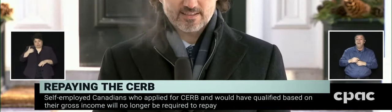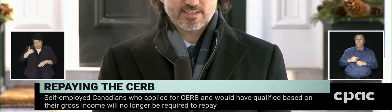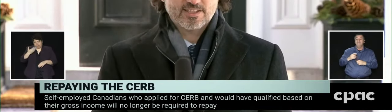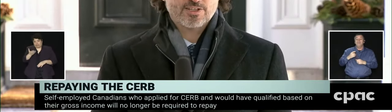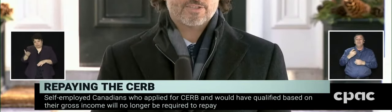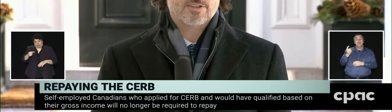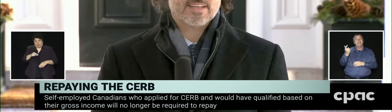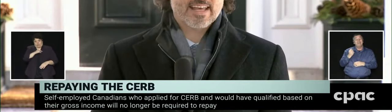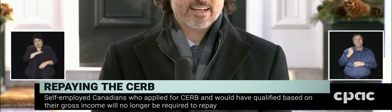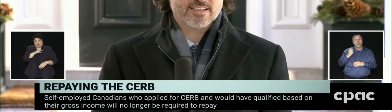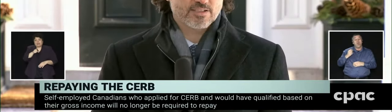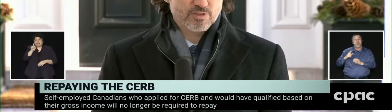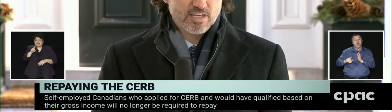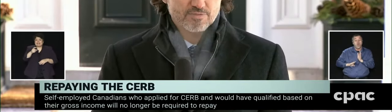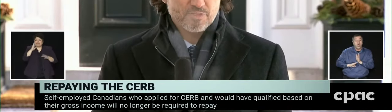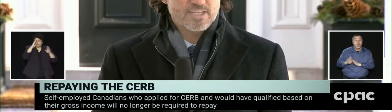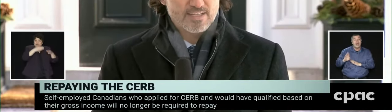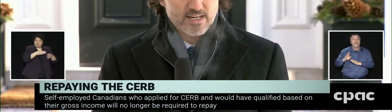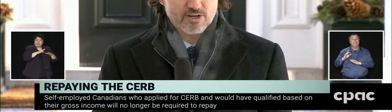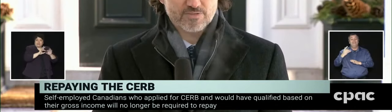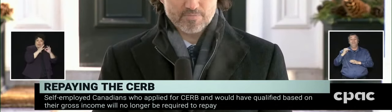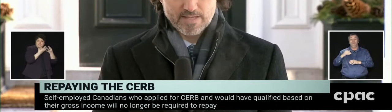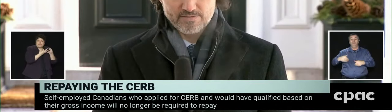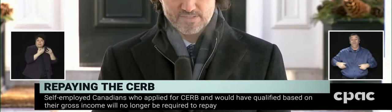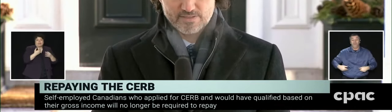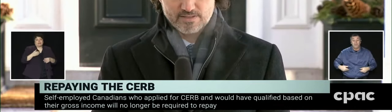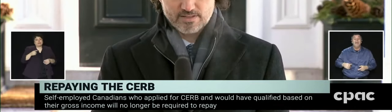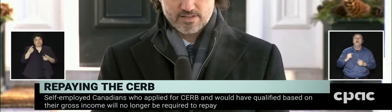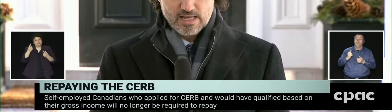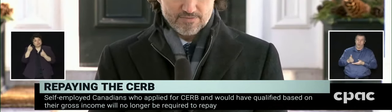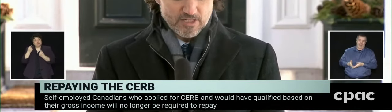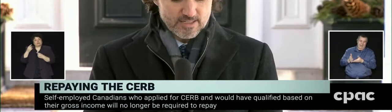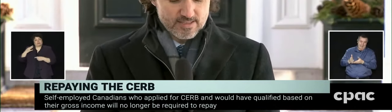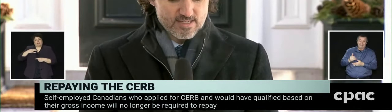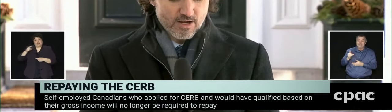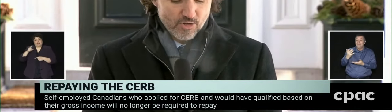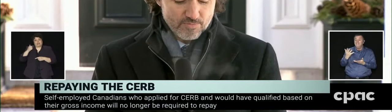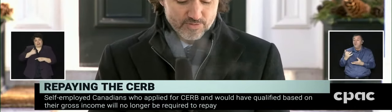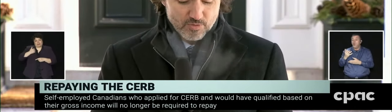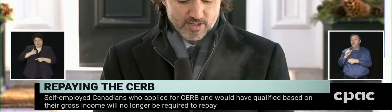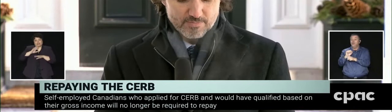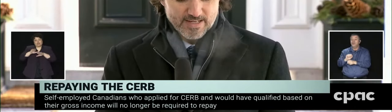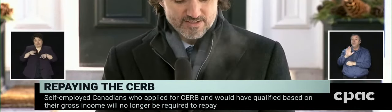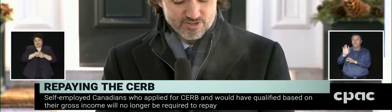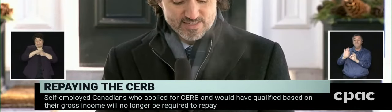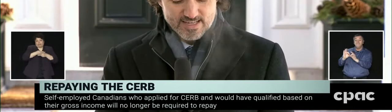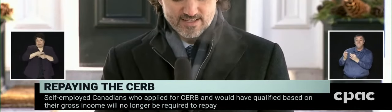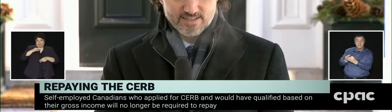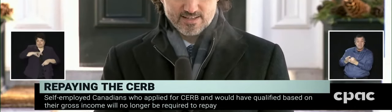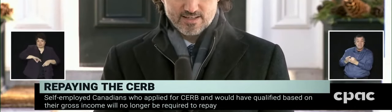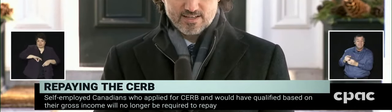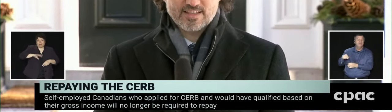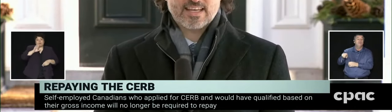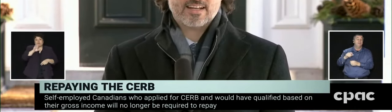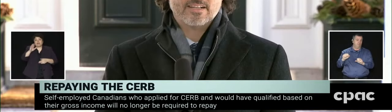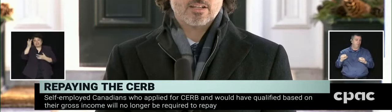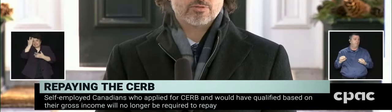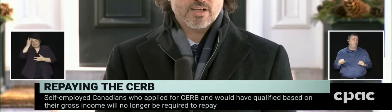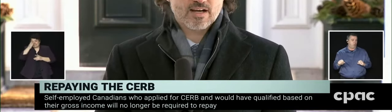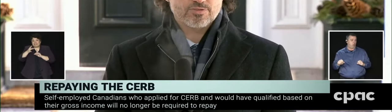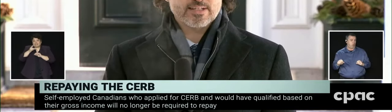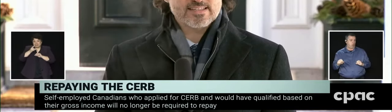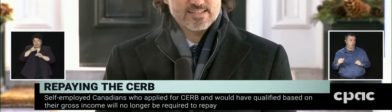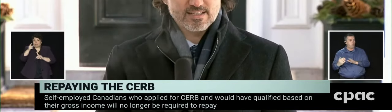family, look to the Canada Recovery Caregiver Benefit. If you need to stay home from work because you're sick, the